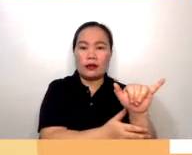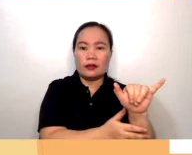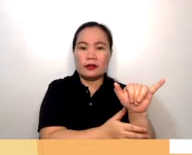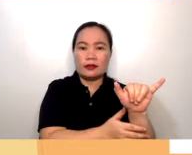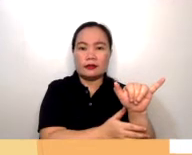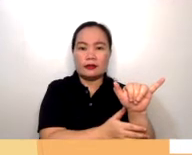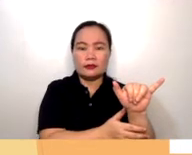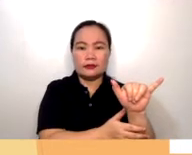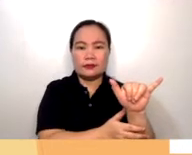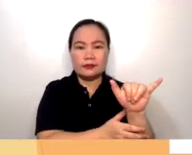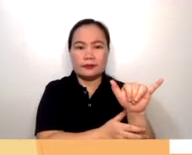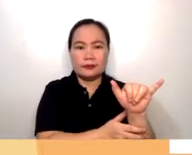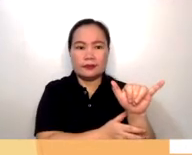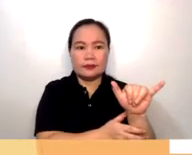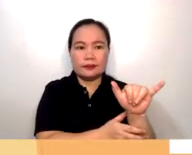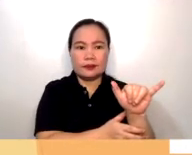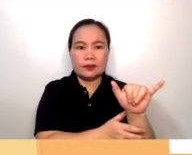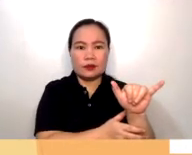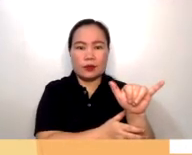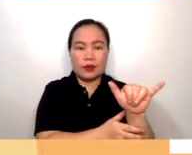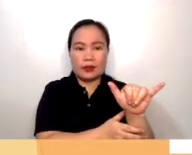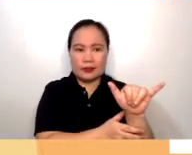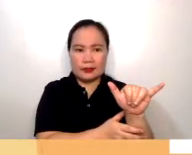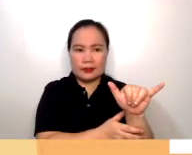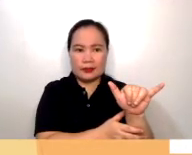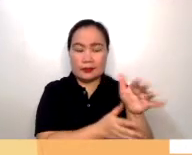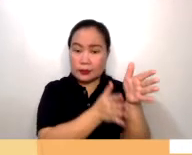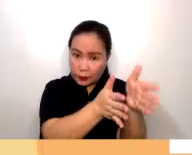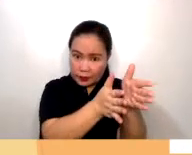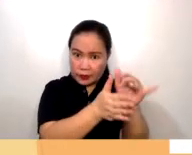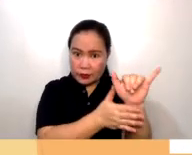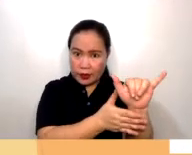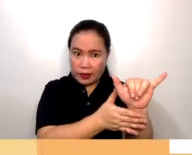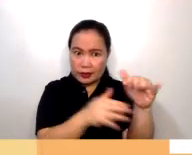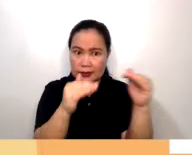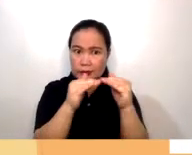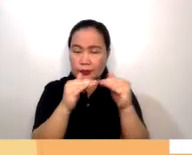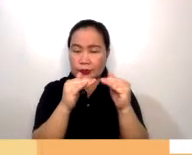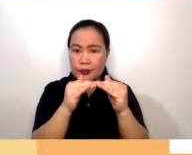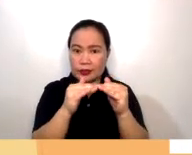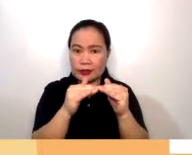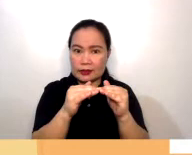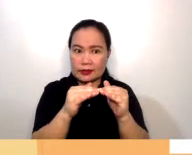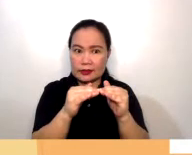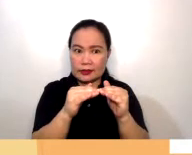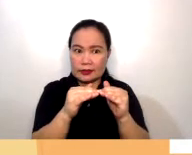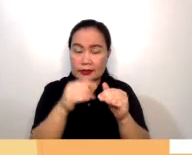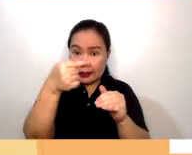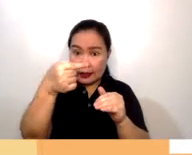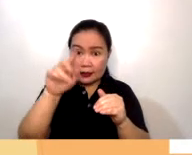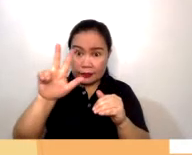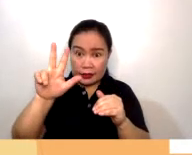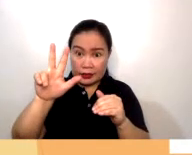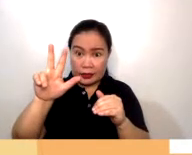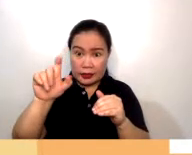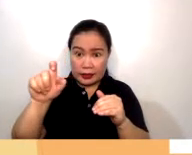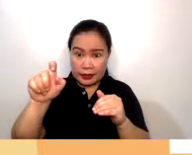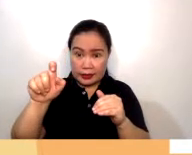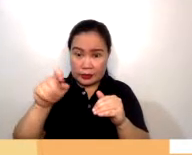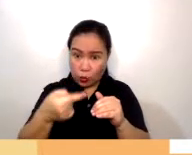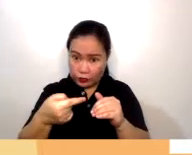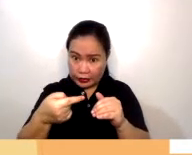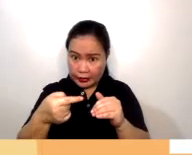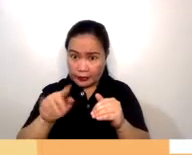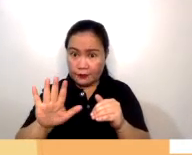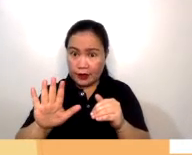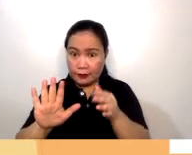negative 5. So the quotient is y equals negative 3x